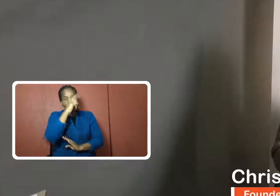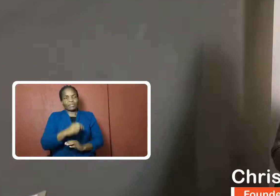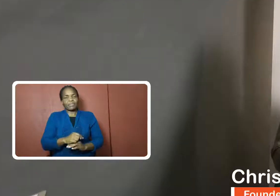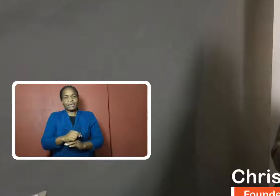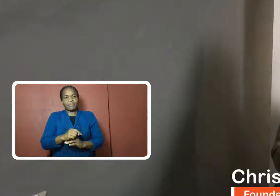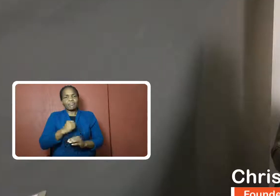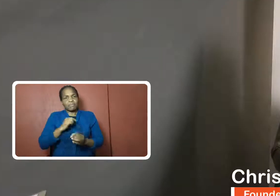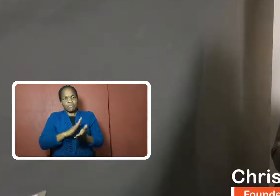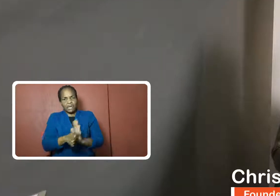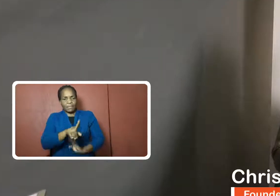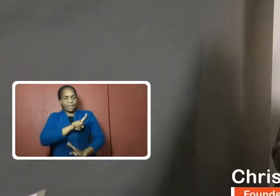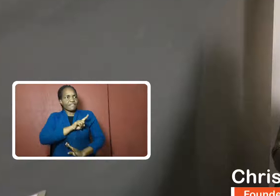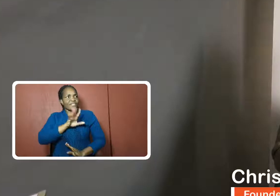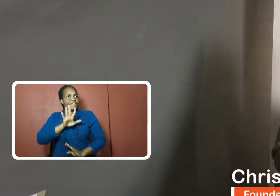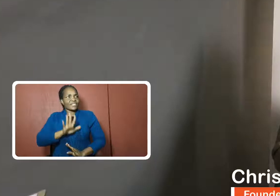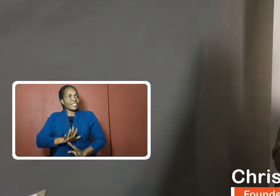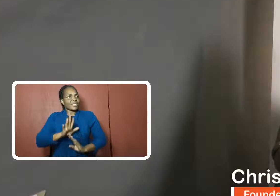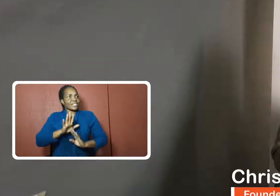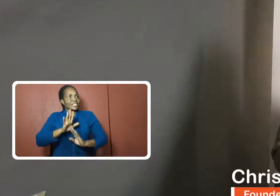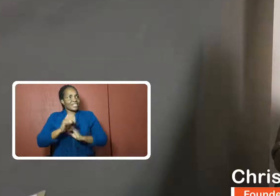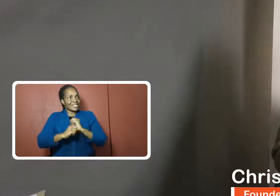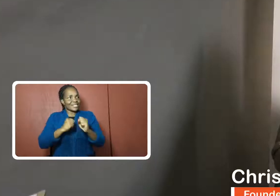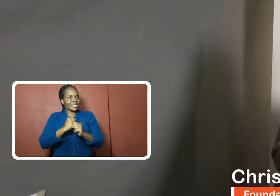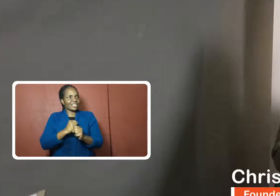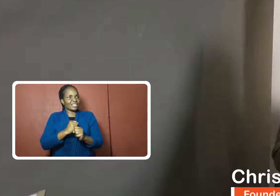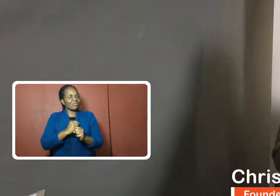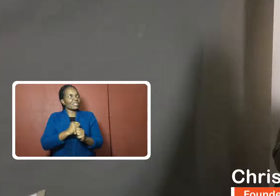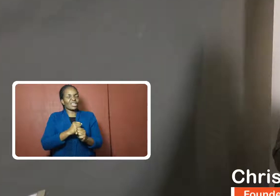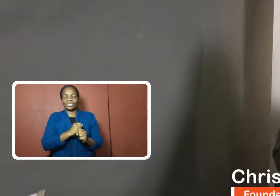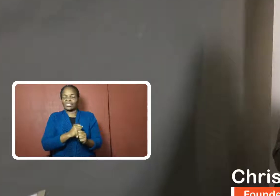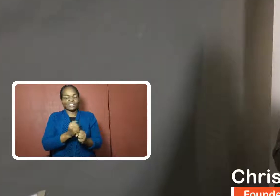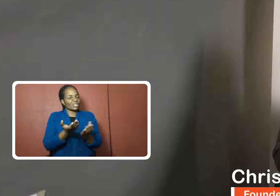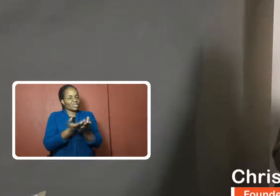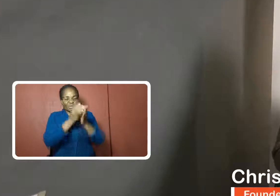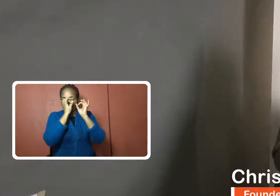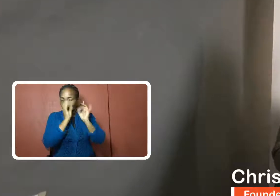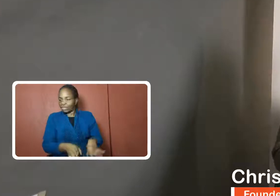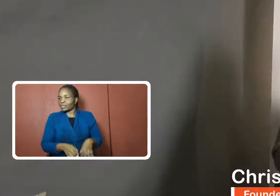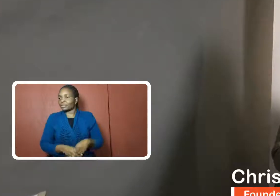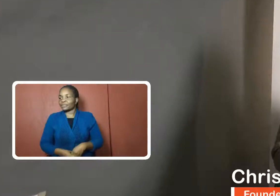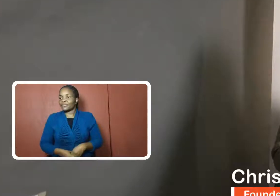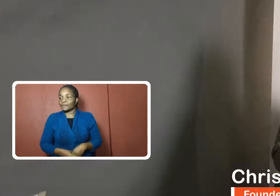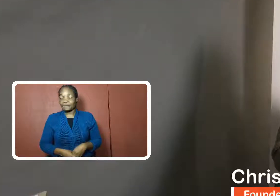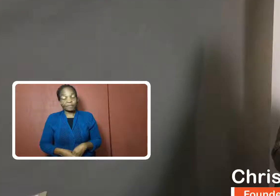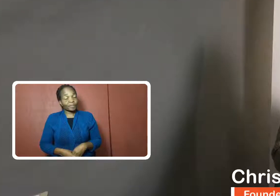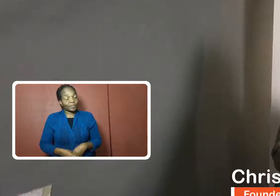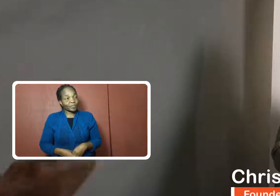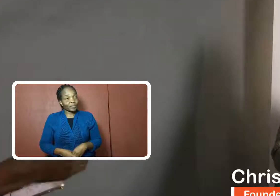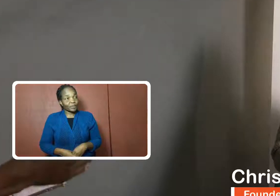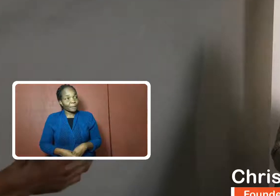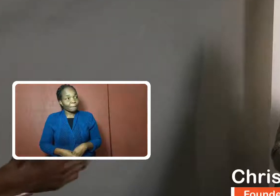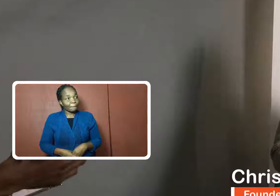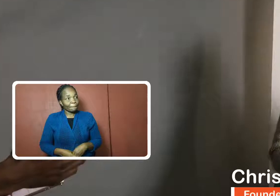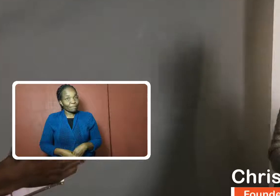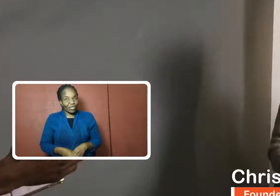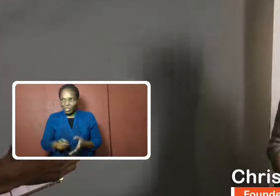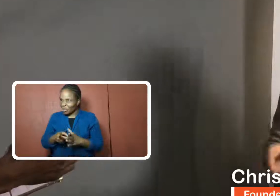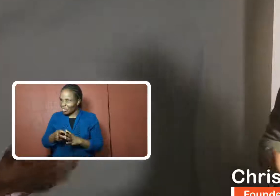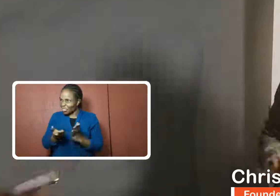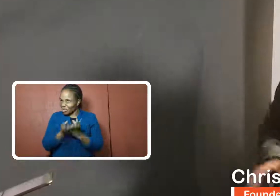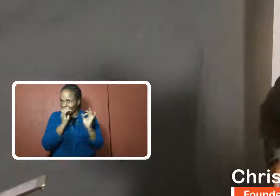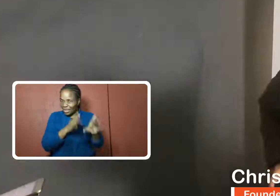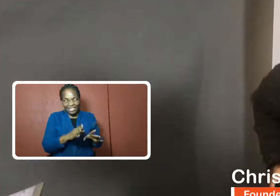I decided school was enough. Enough school done, and did you drop out?